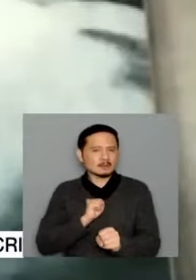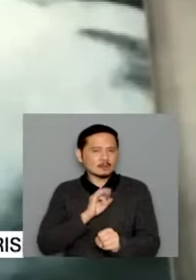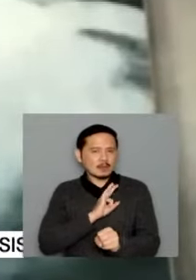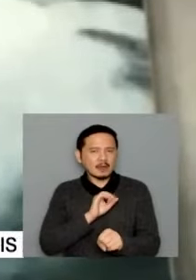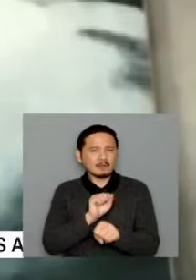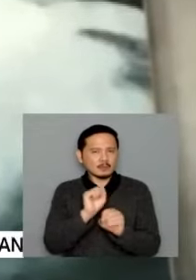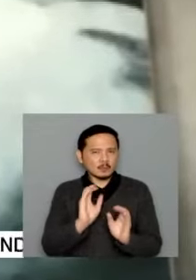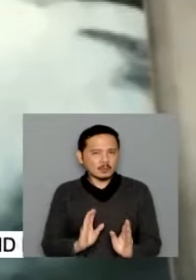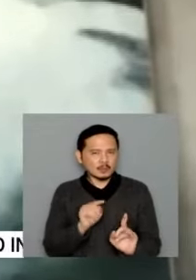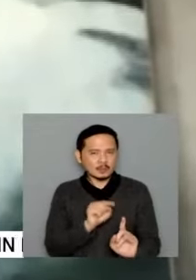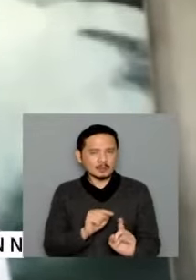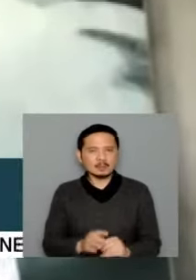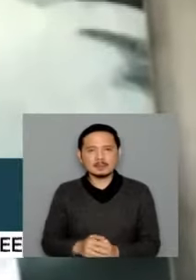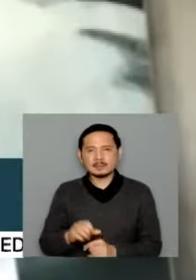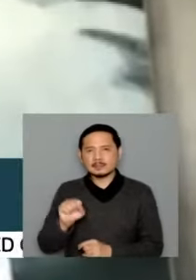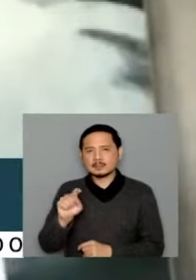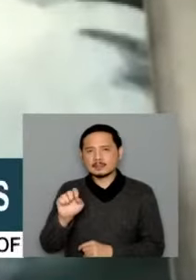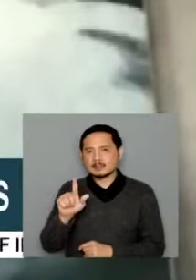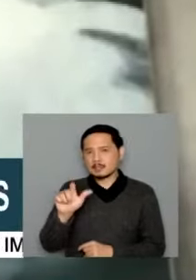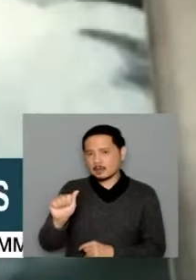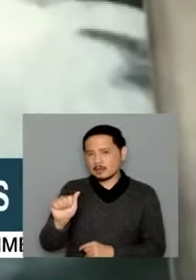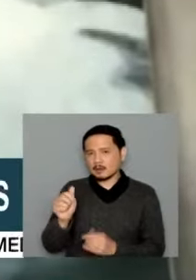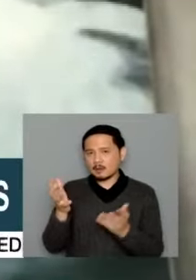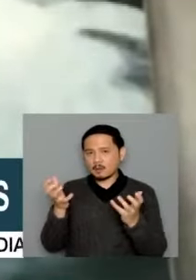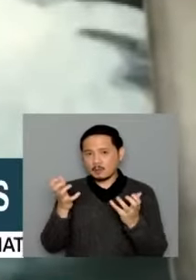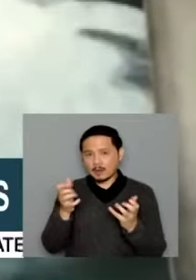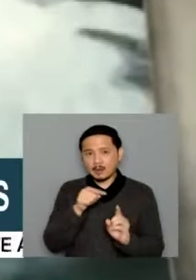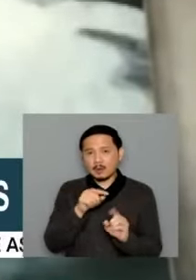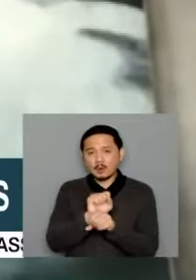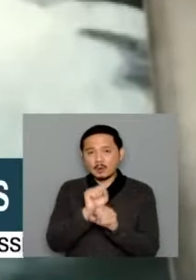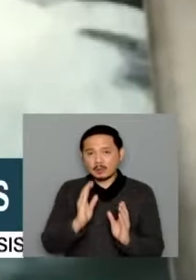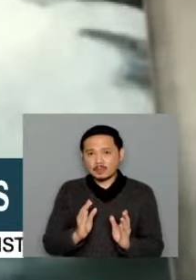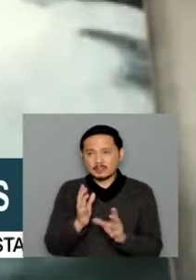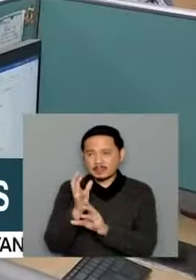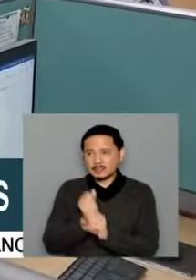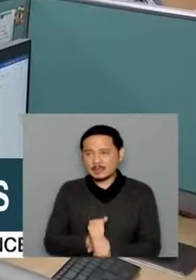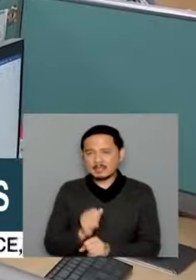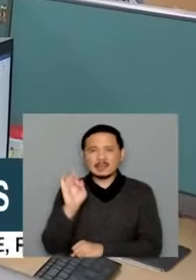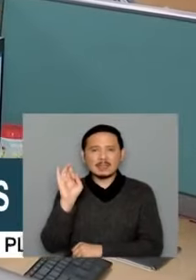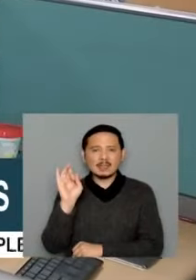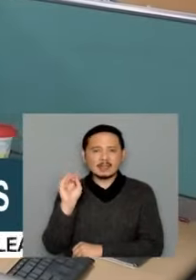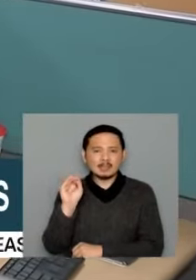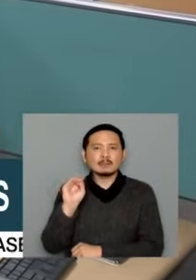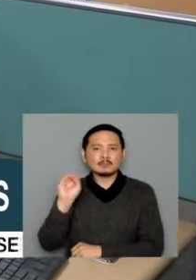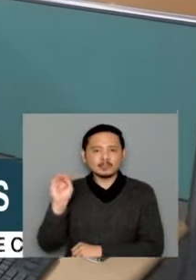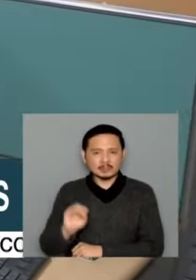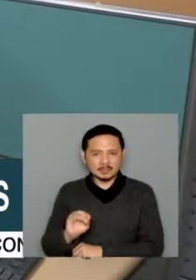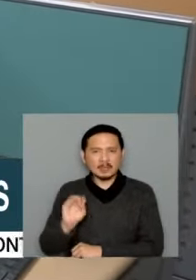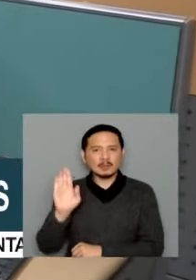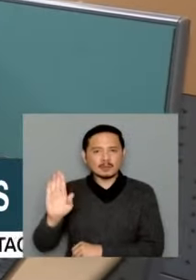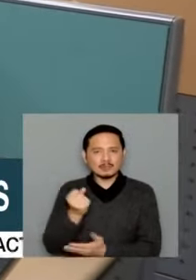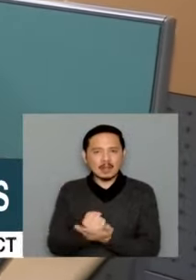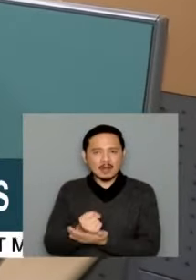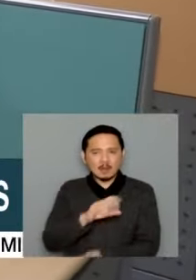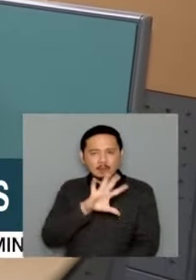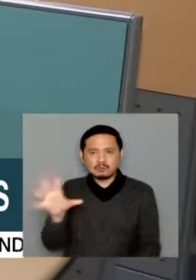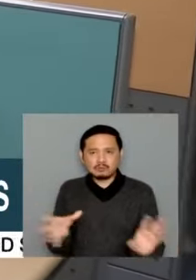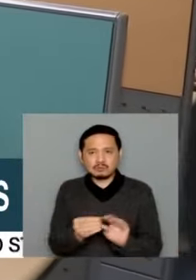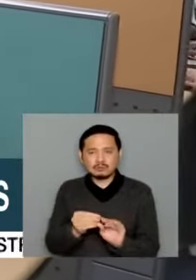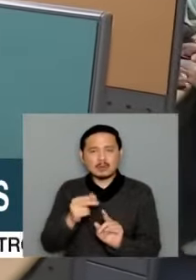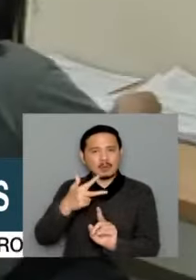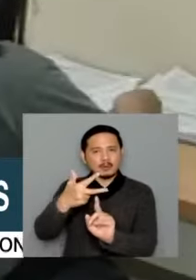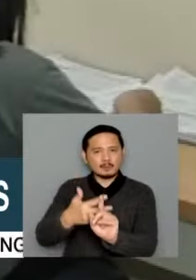Representative Stella Kimbo wants workers to receive 80% of their salary for up to 3 months after they lose their jobs. Kimbo